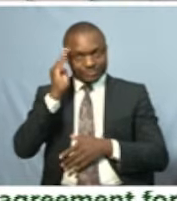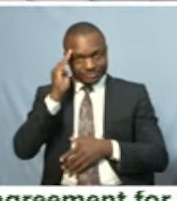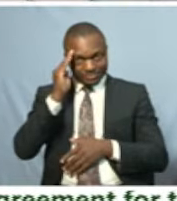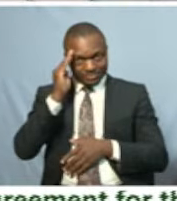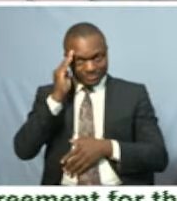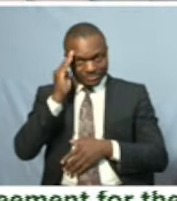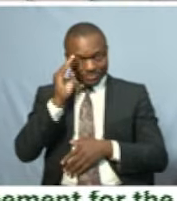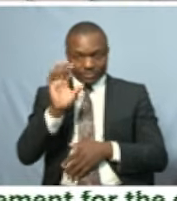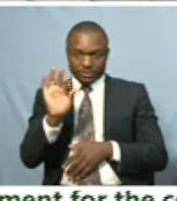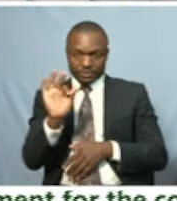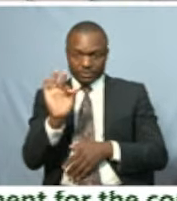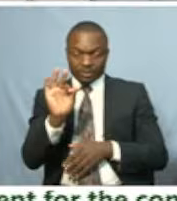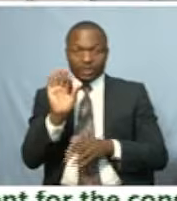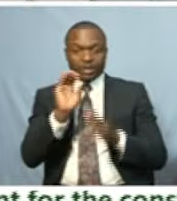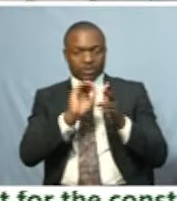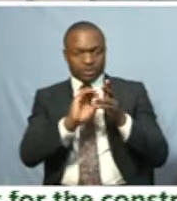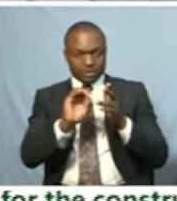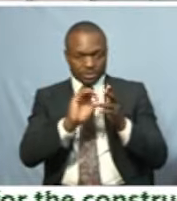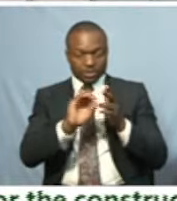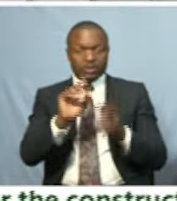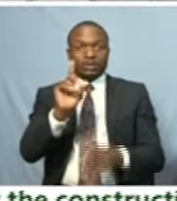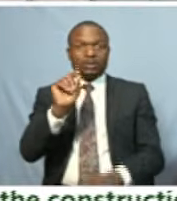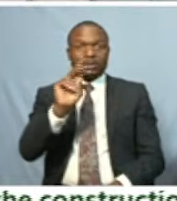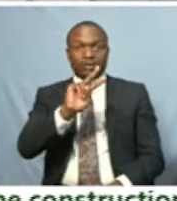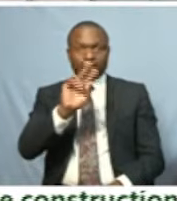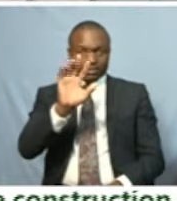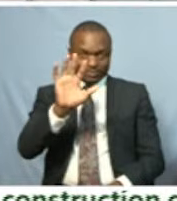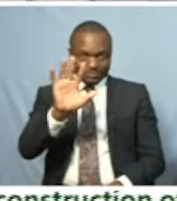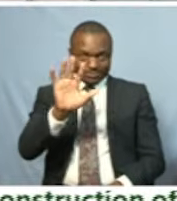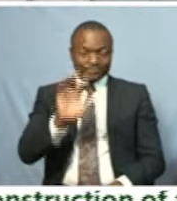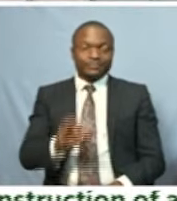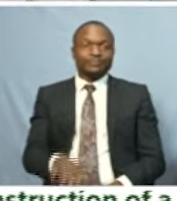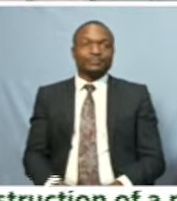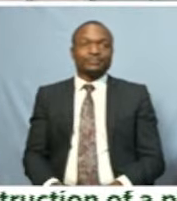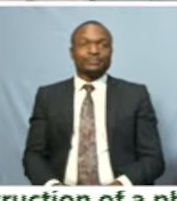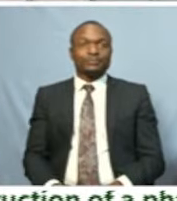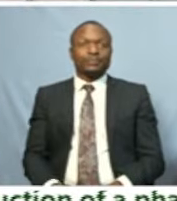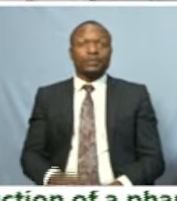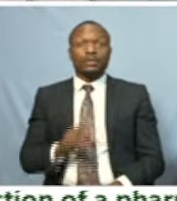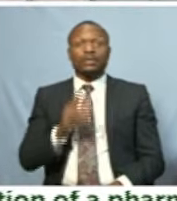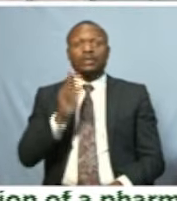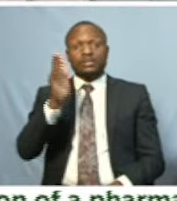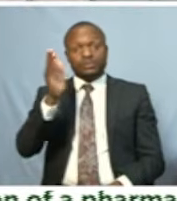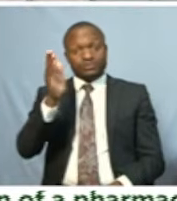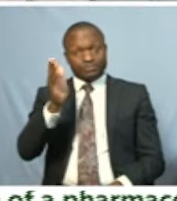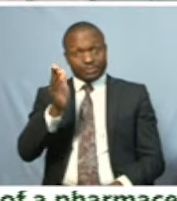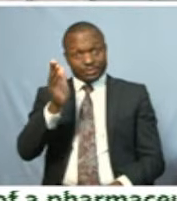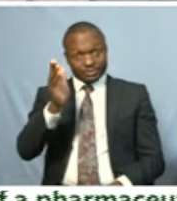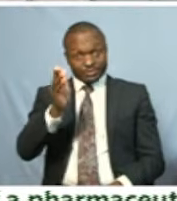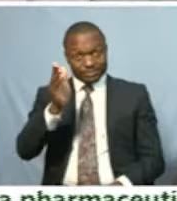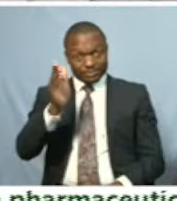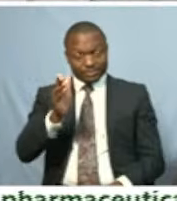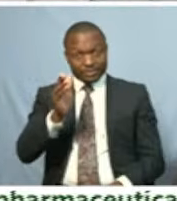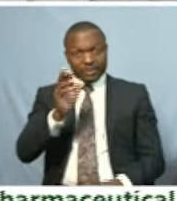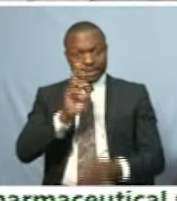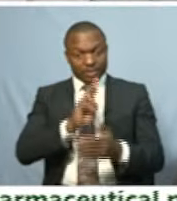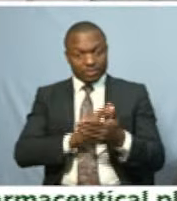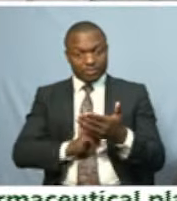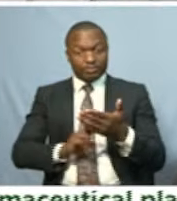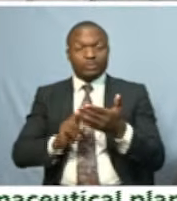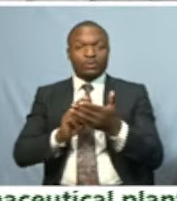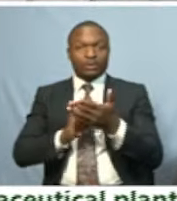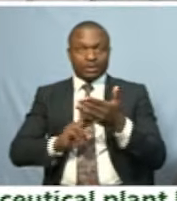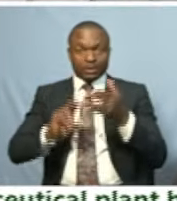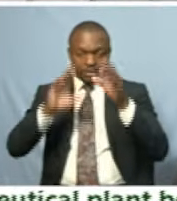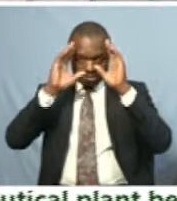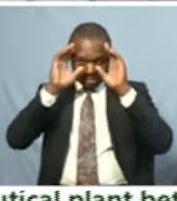that on the 19th of October 2025, in a speech read for the President by the